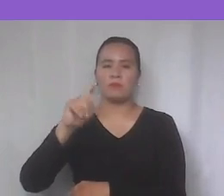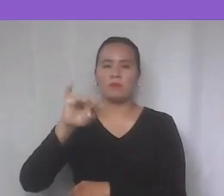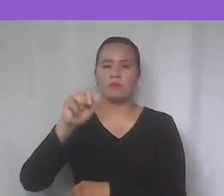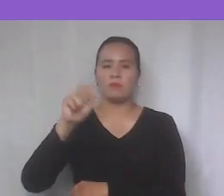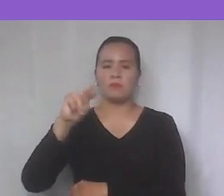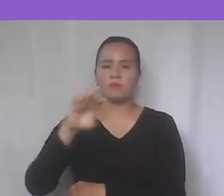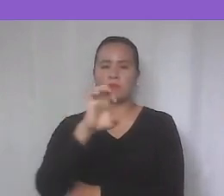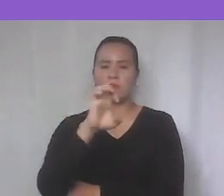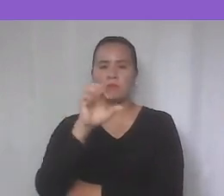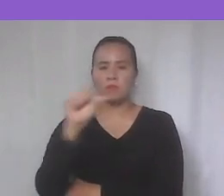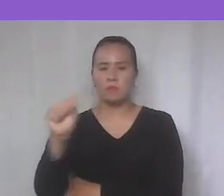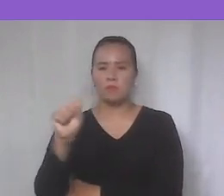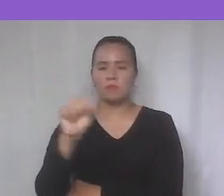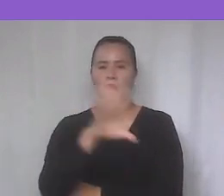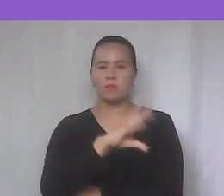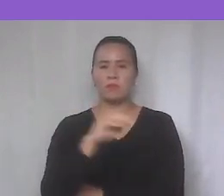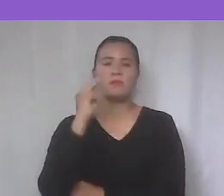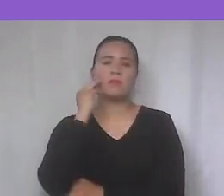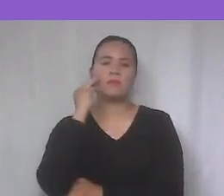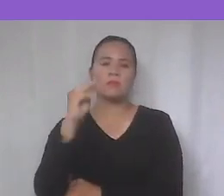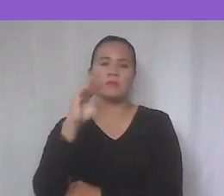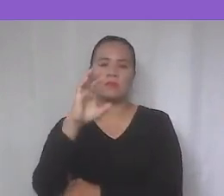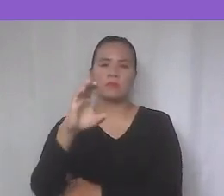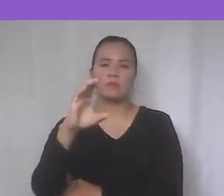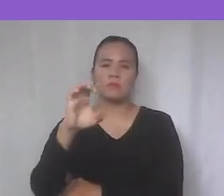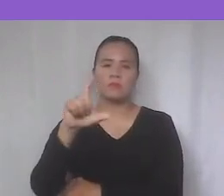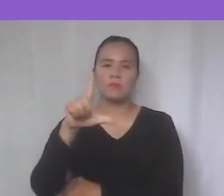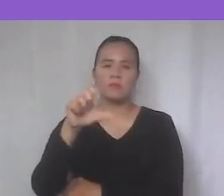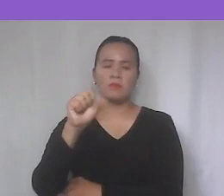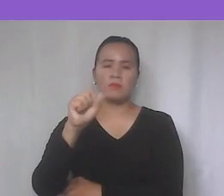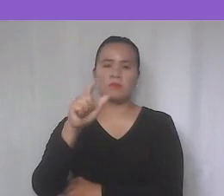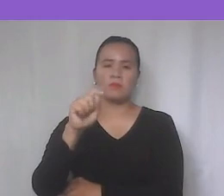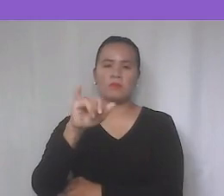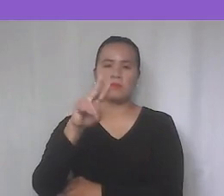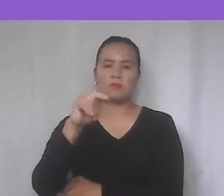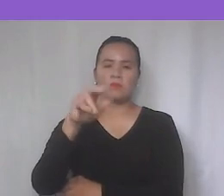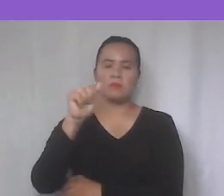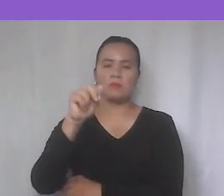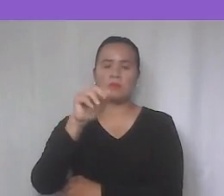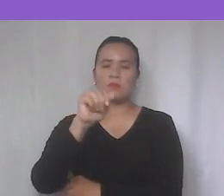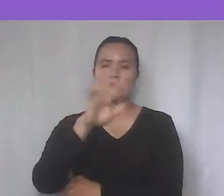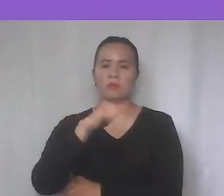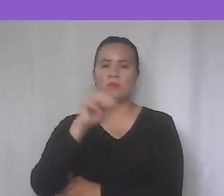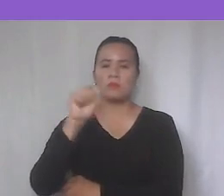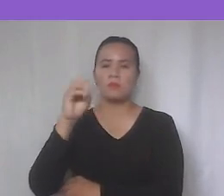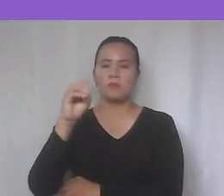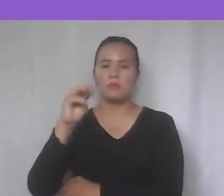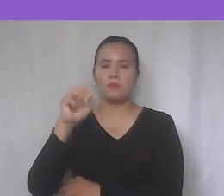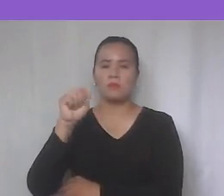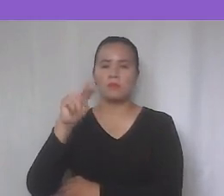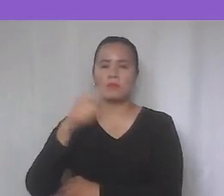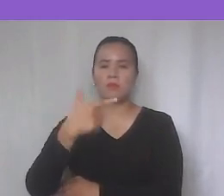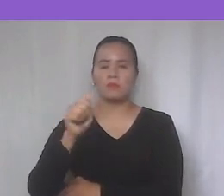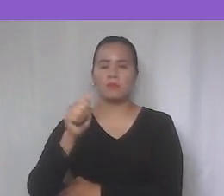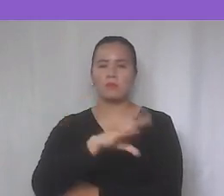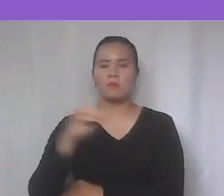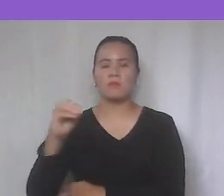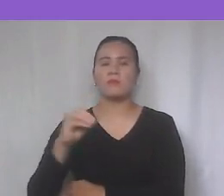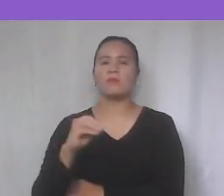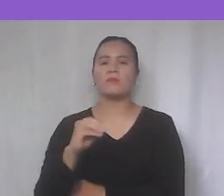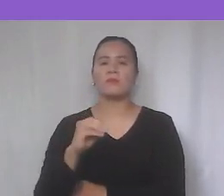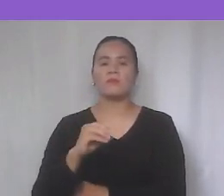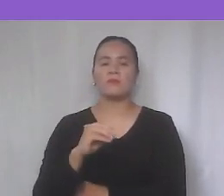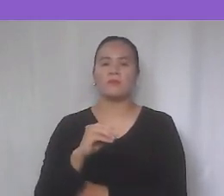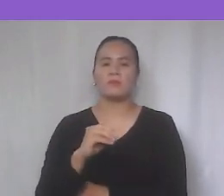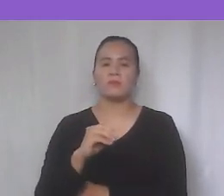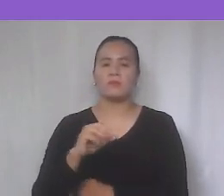also have Ms. Celestina Omanga. We are sending our warm greetings and shout out to all our live viewers who